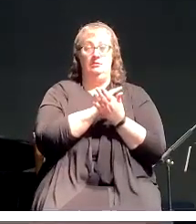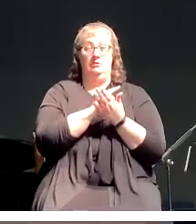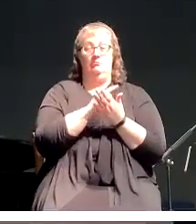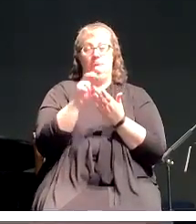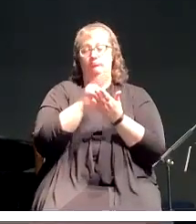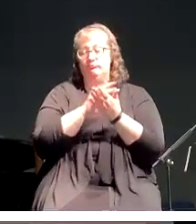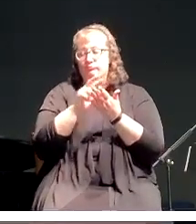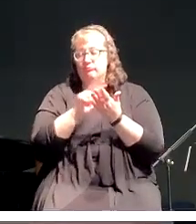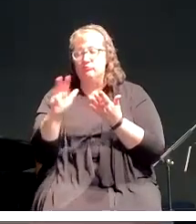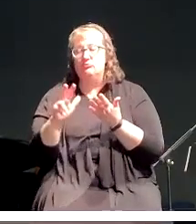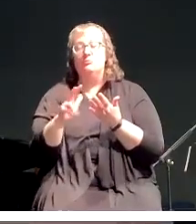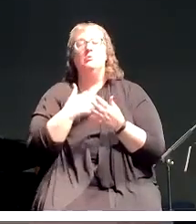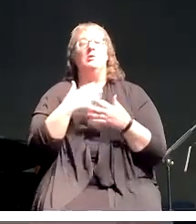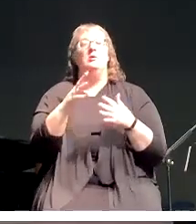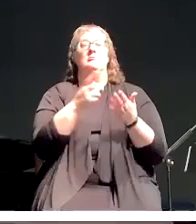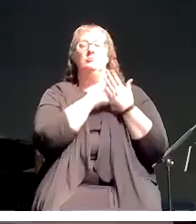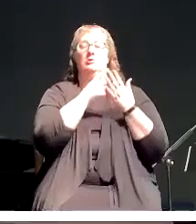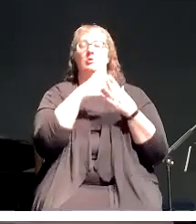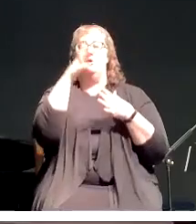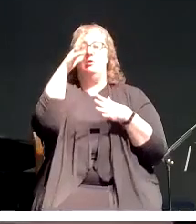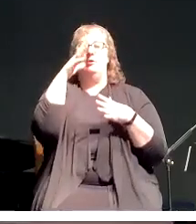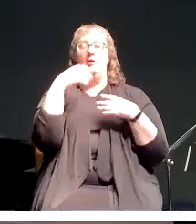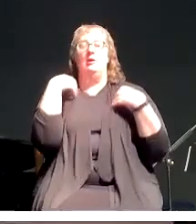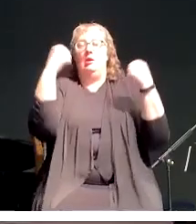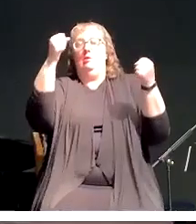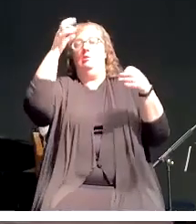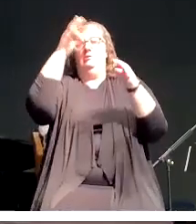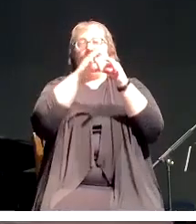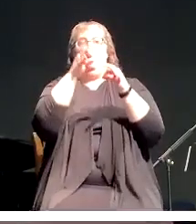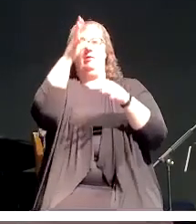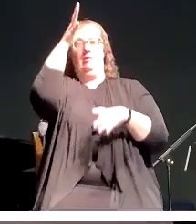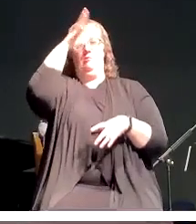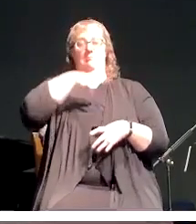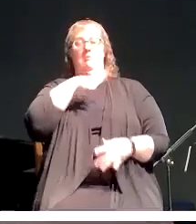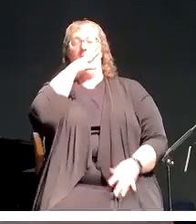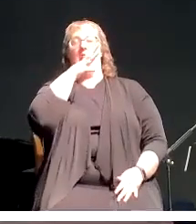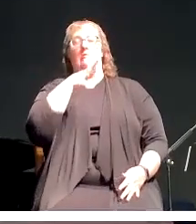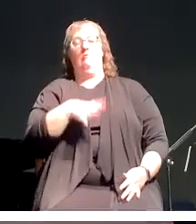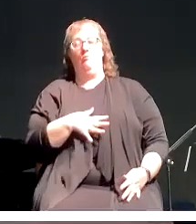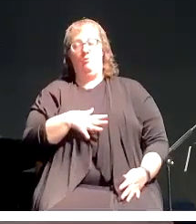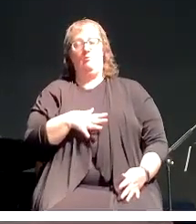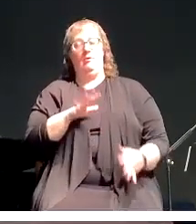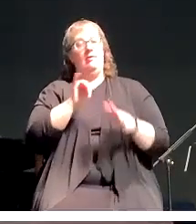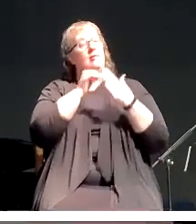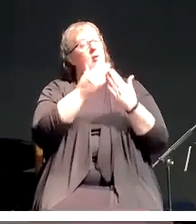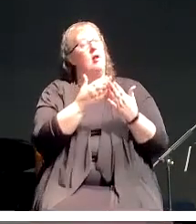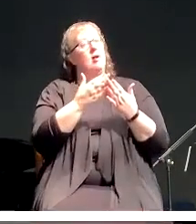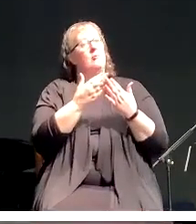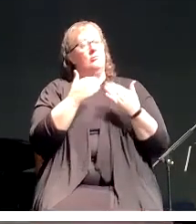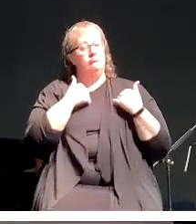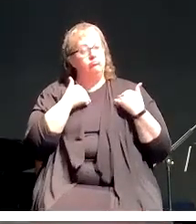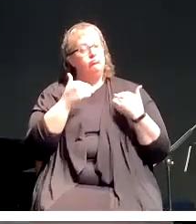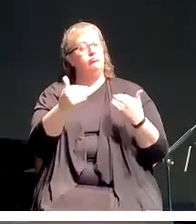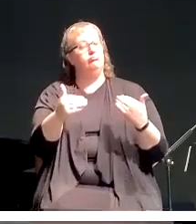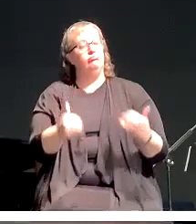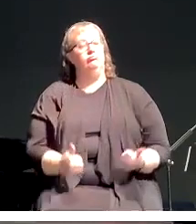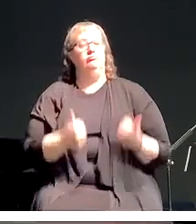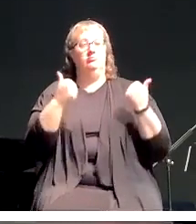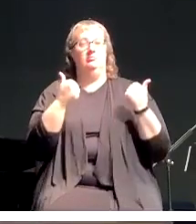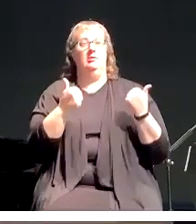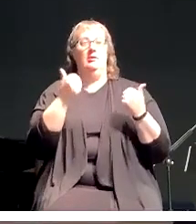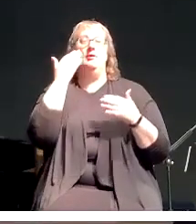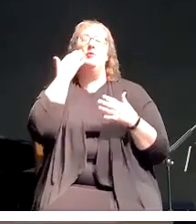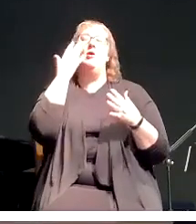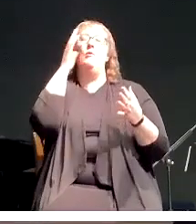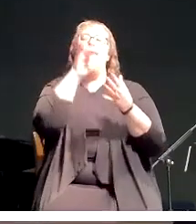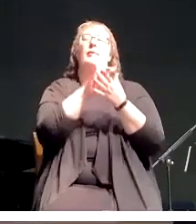faith, about men and women in the Bible that just live it out. They know what they believe, and they're doing exactly what God has